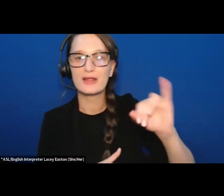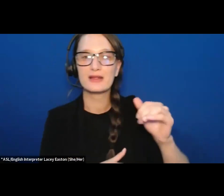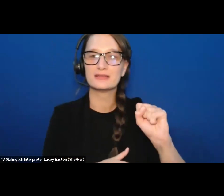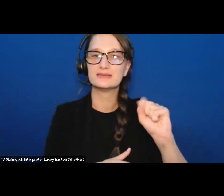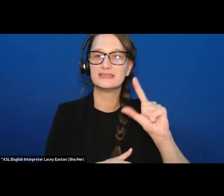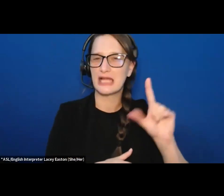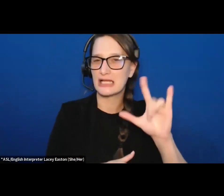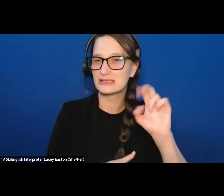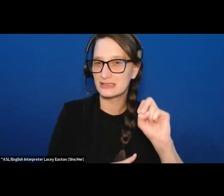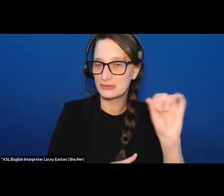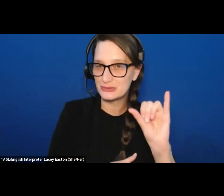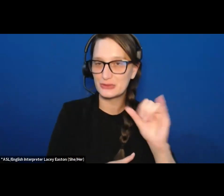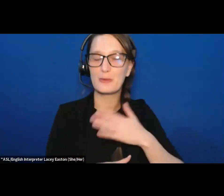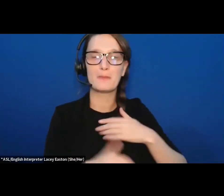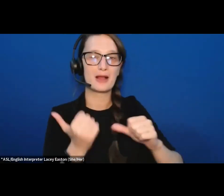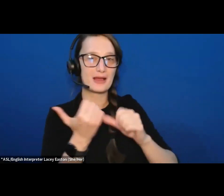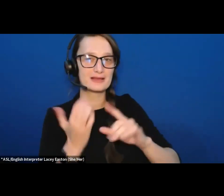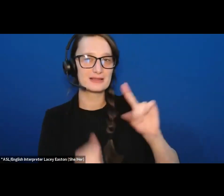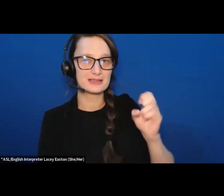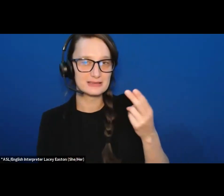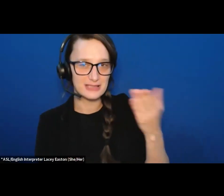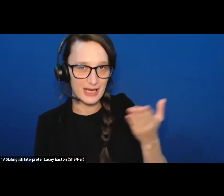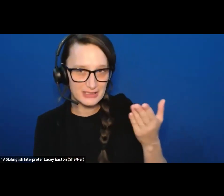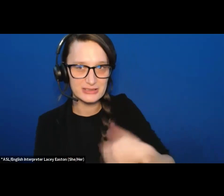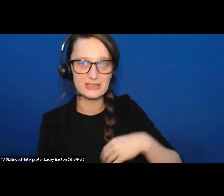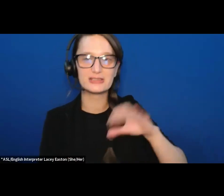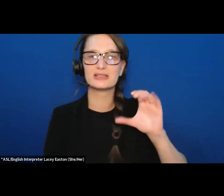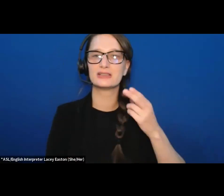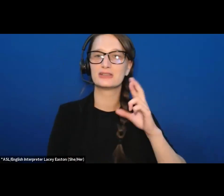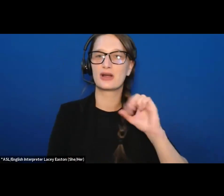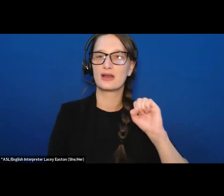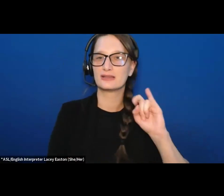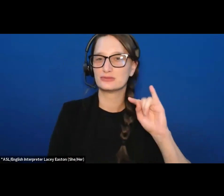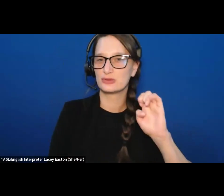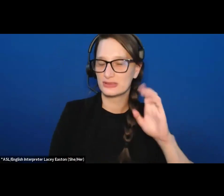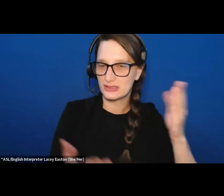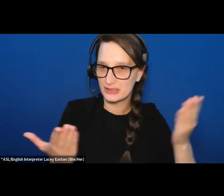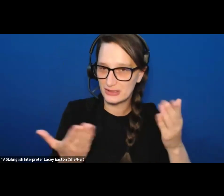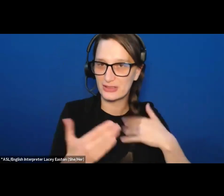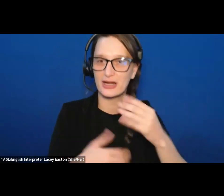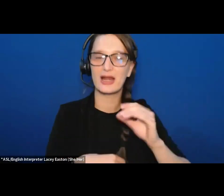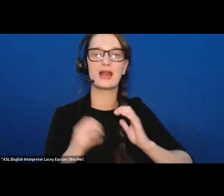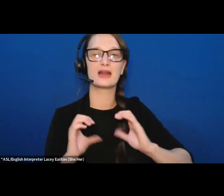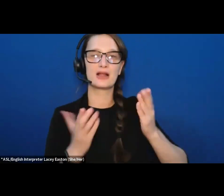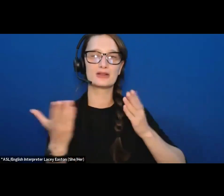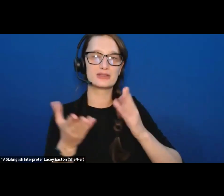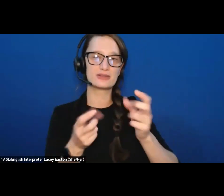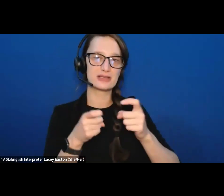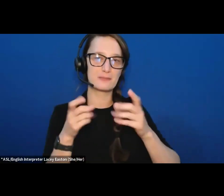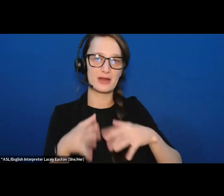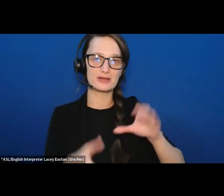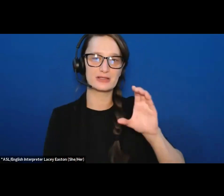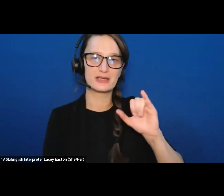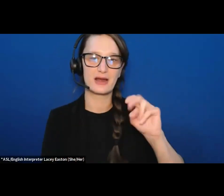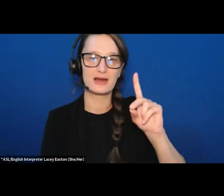And my assistant Zach is on, and Christine is on, and our client services manager Cindy Lay is on. Good morning,